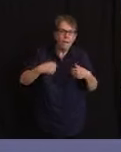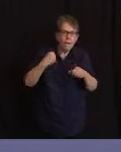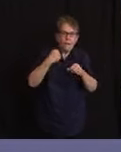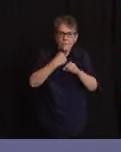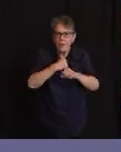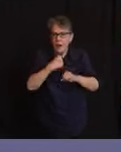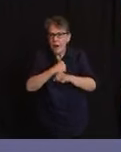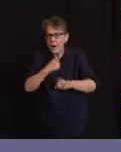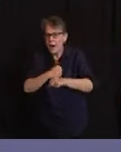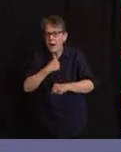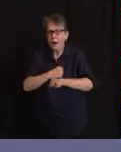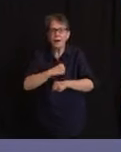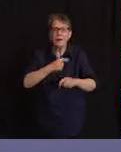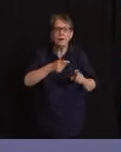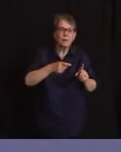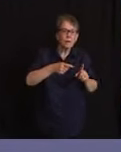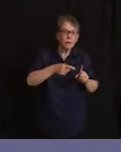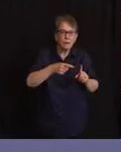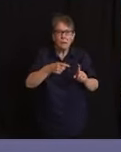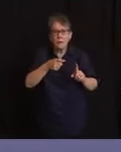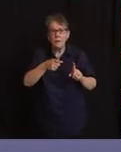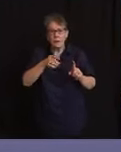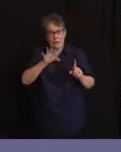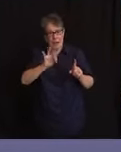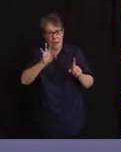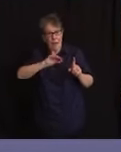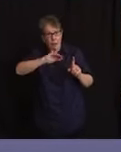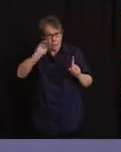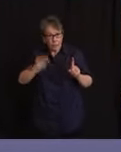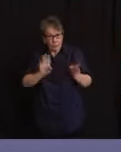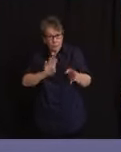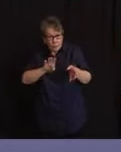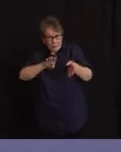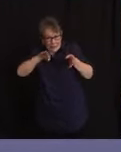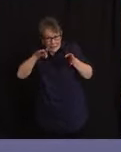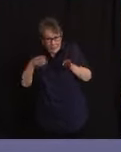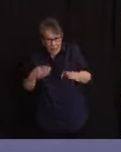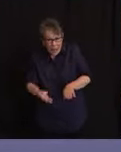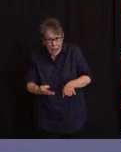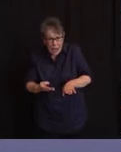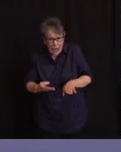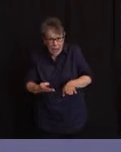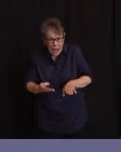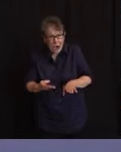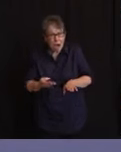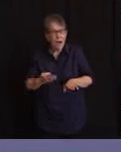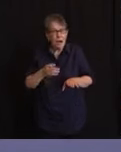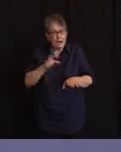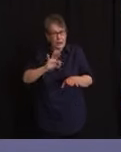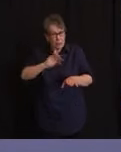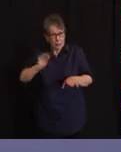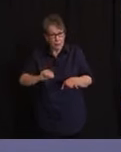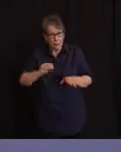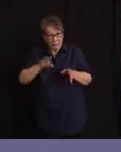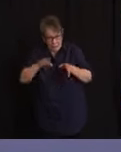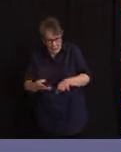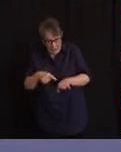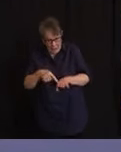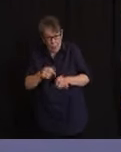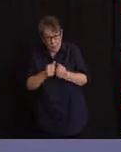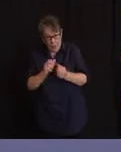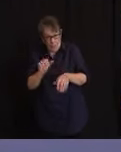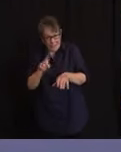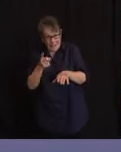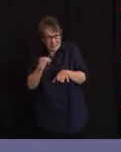heart disease, immune system deficiencies, facing some sort of a serious struggle with